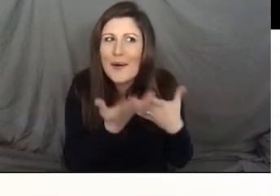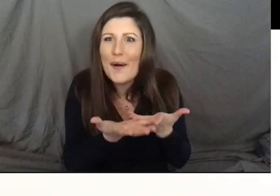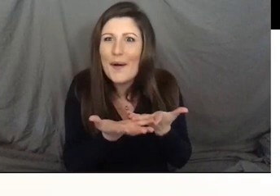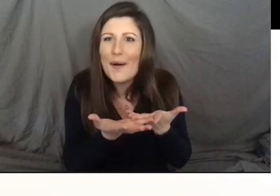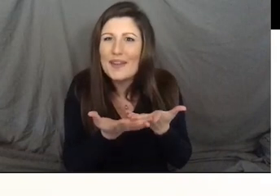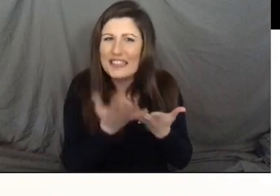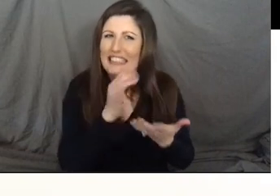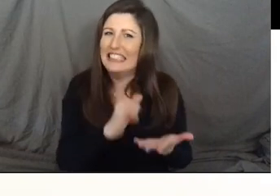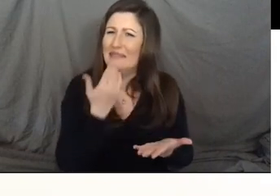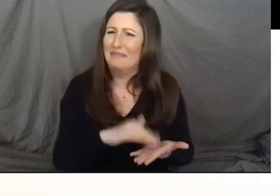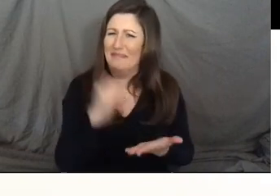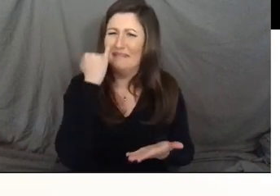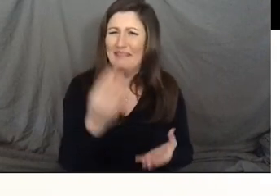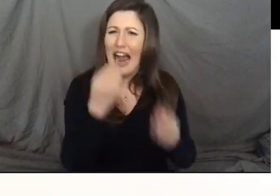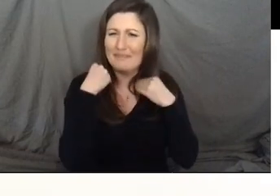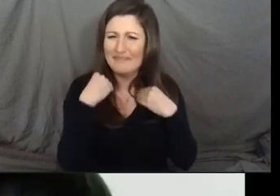yeah, all that.